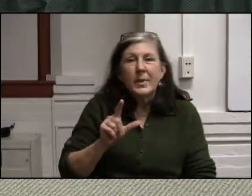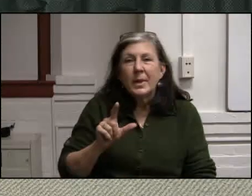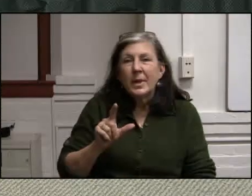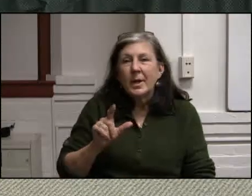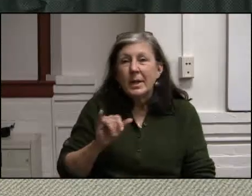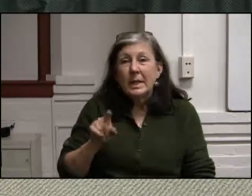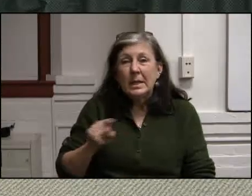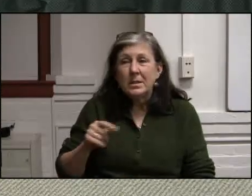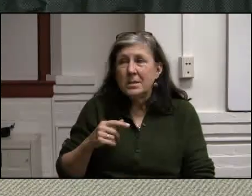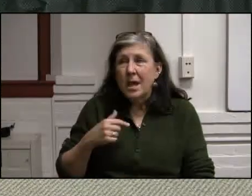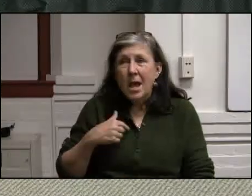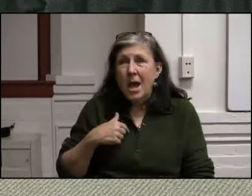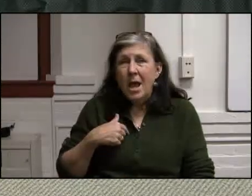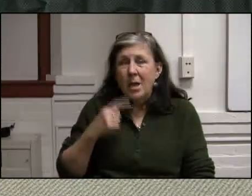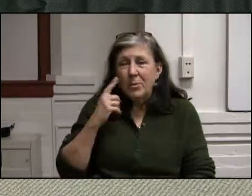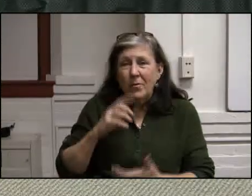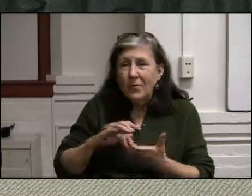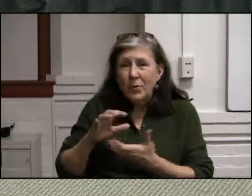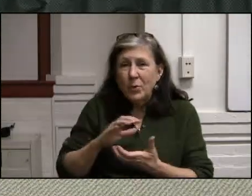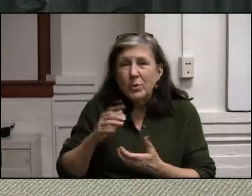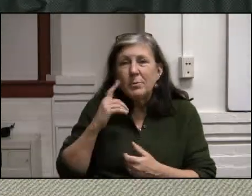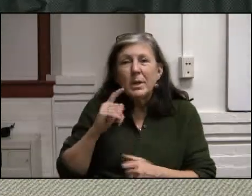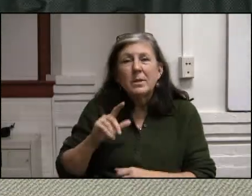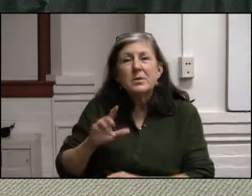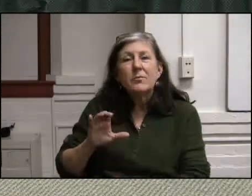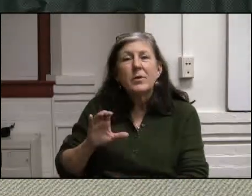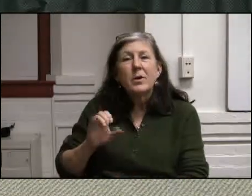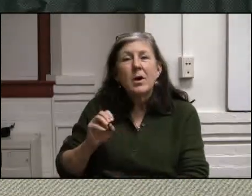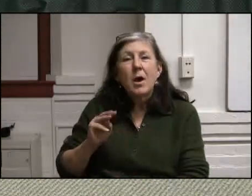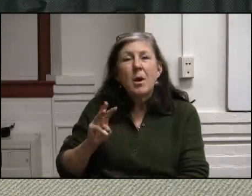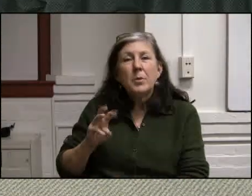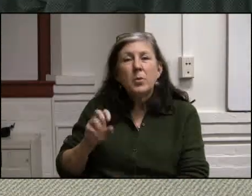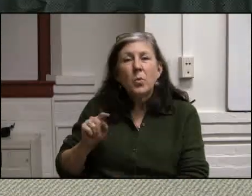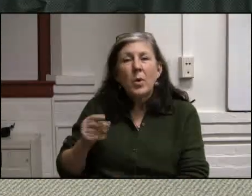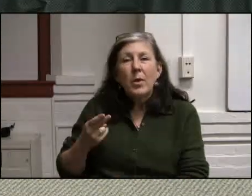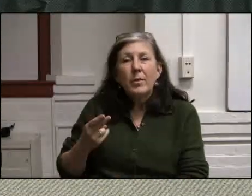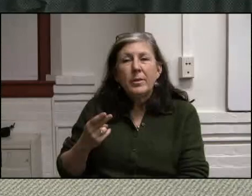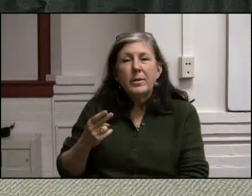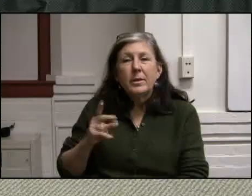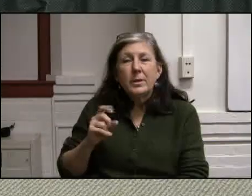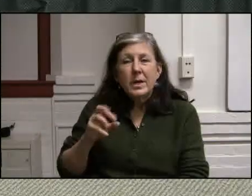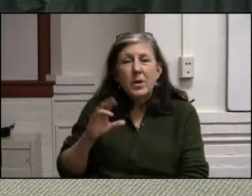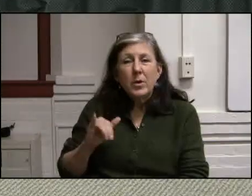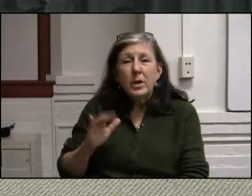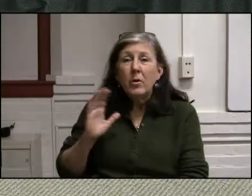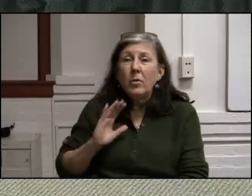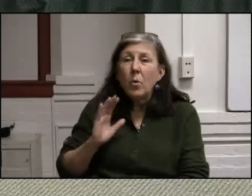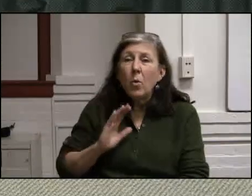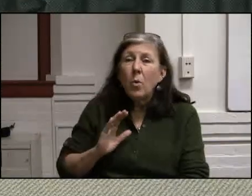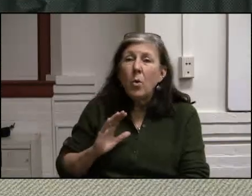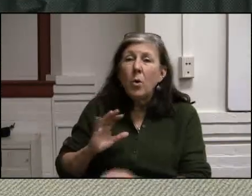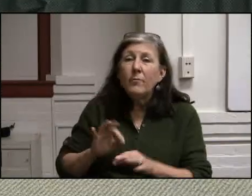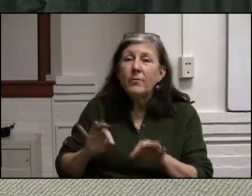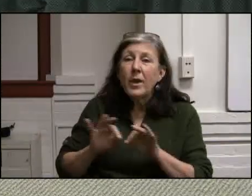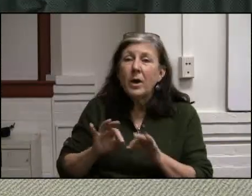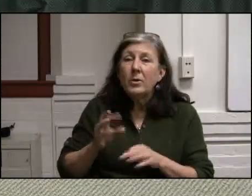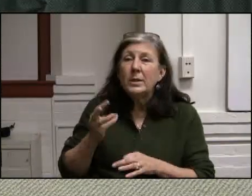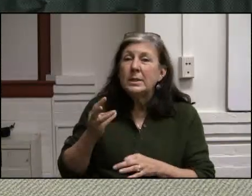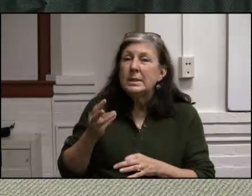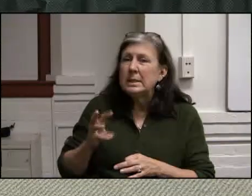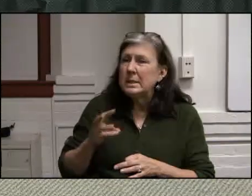confused because of this Commonwealth Dairy line. The old value was $16